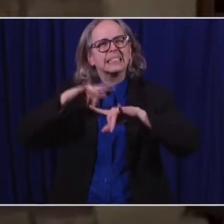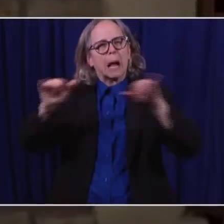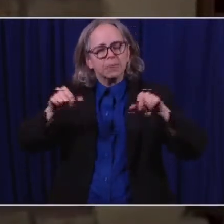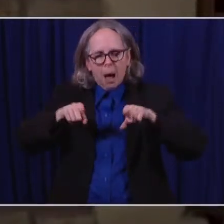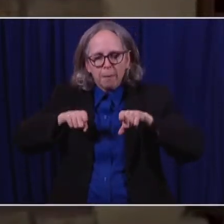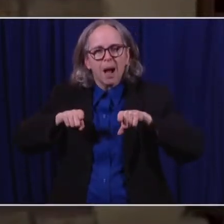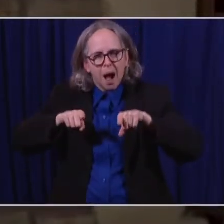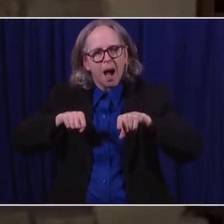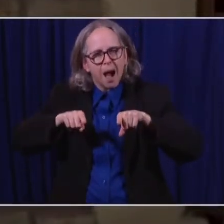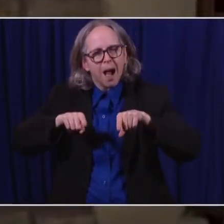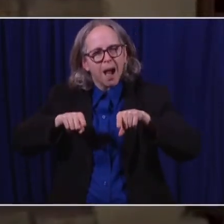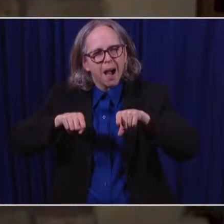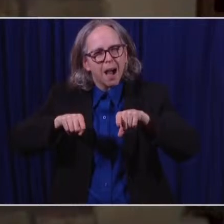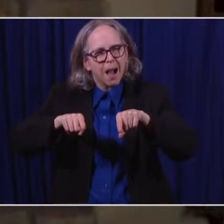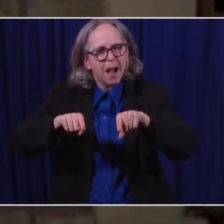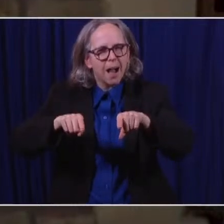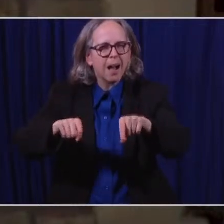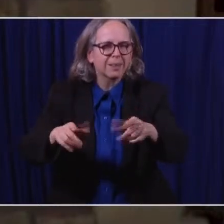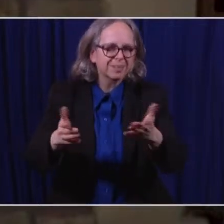The